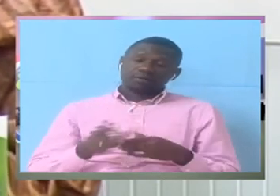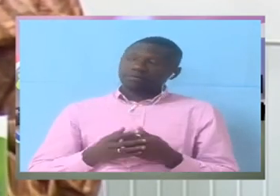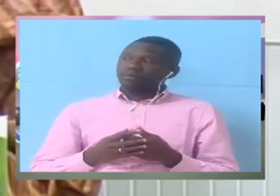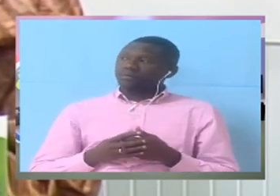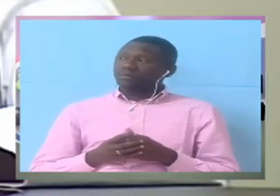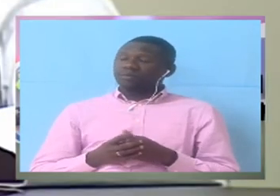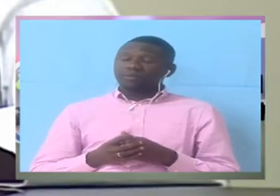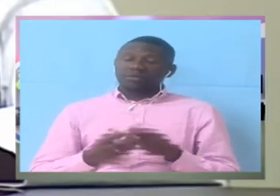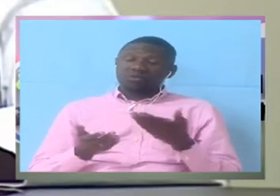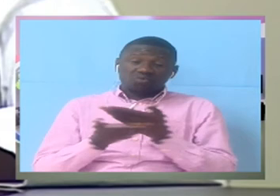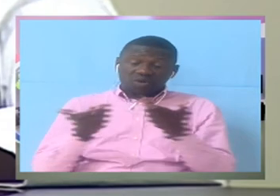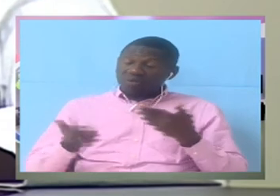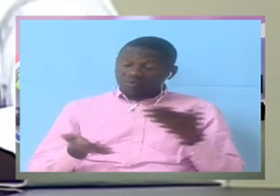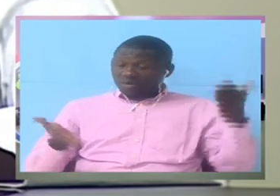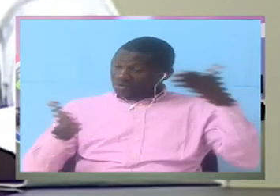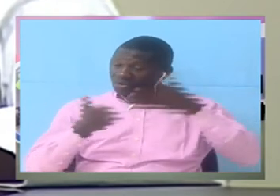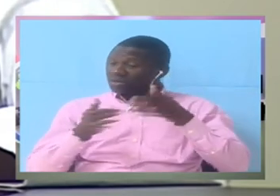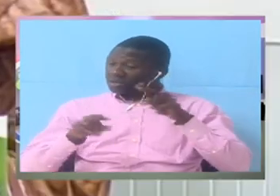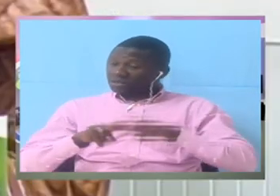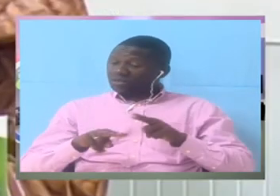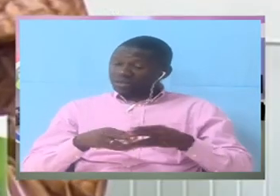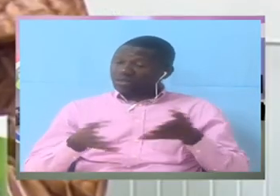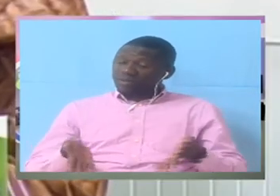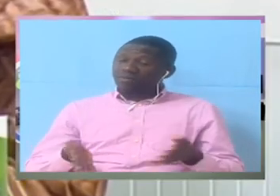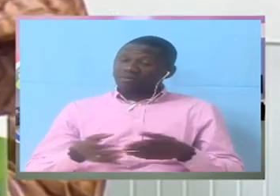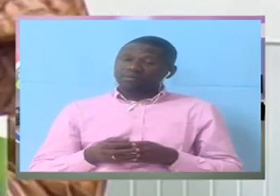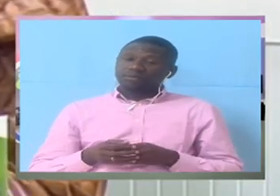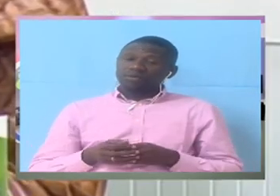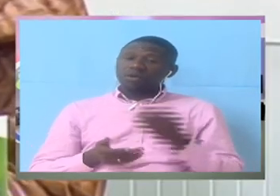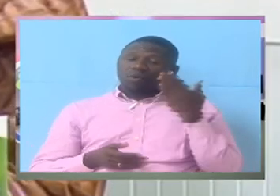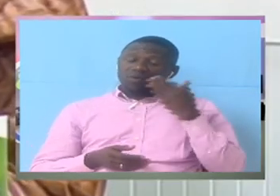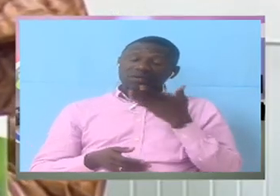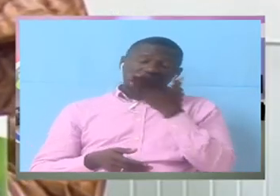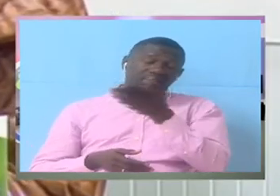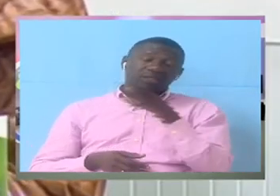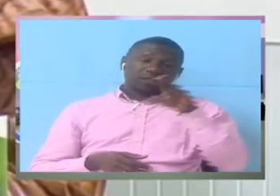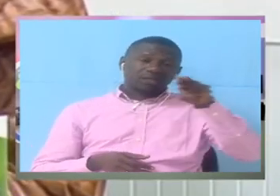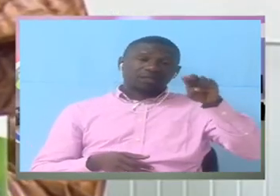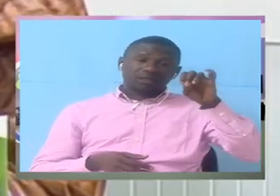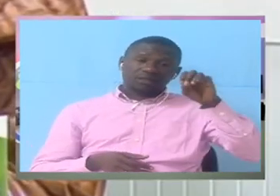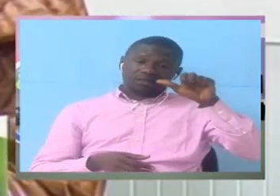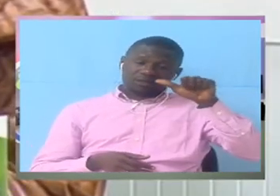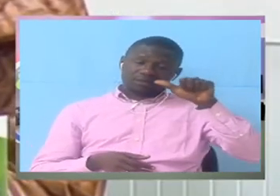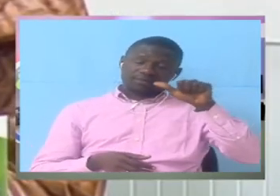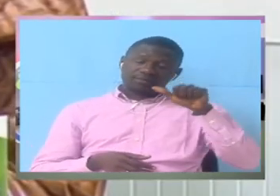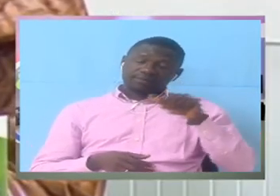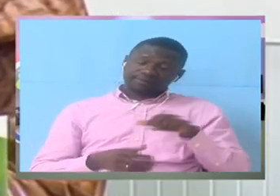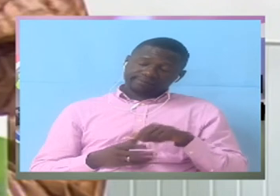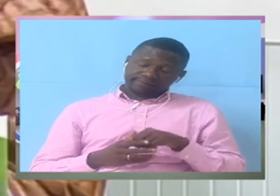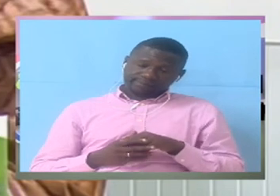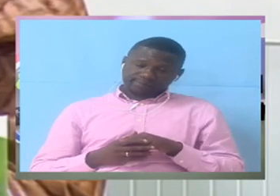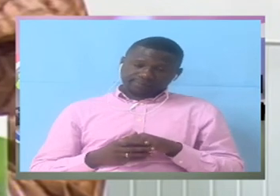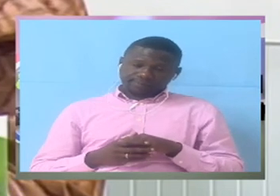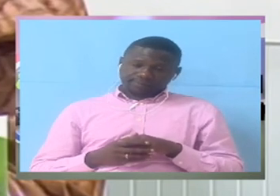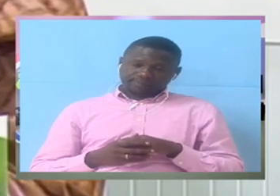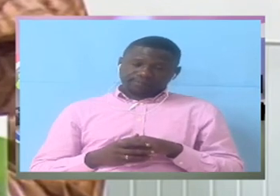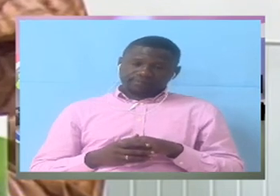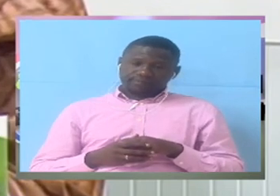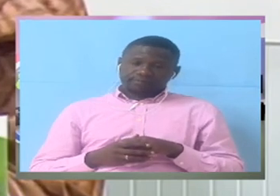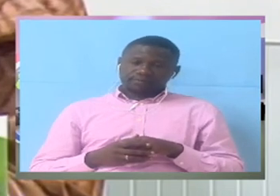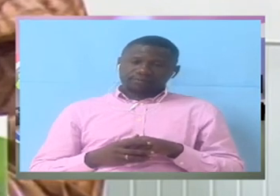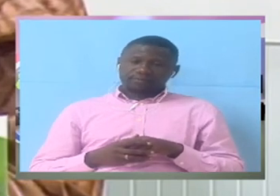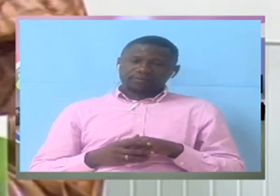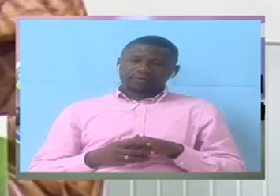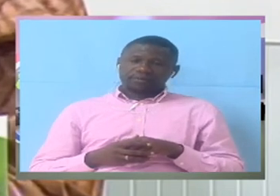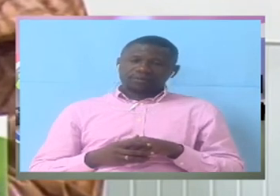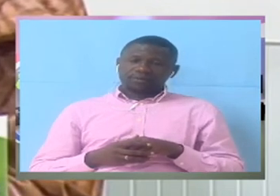the path. That is why we are here. Walat nan tol be Sirin Jambi. Be NIA watomen. The time that we were at the NIA. Oh, you